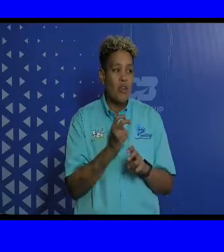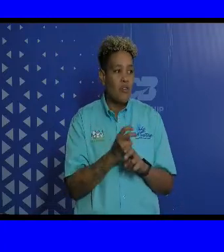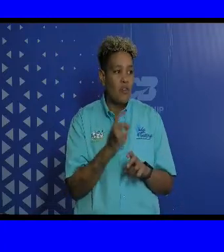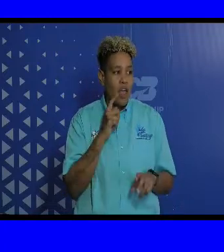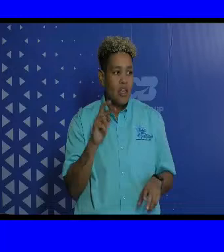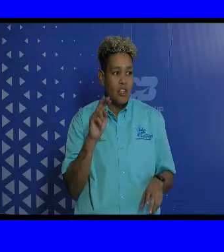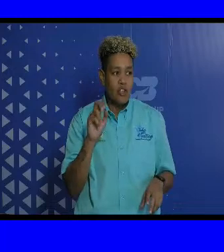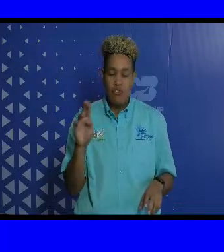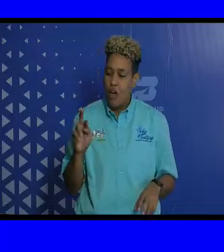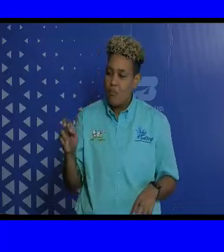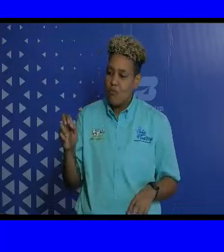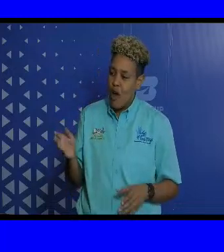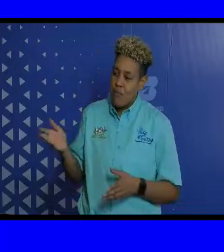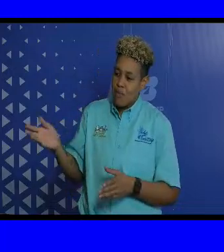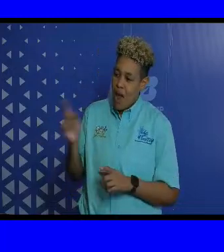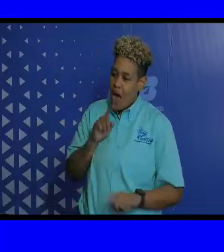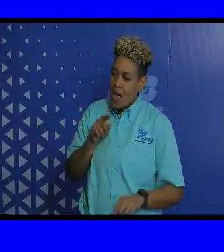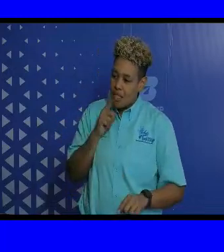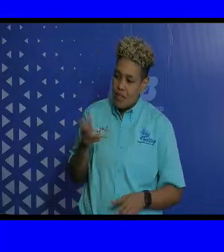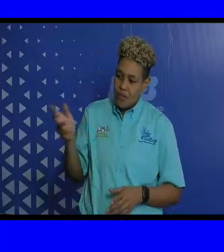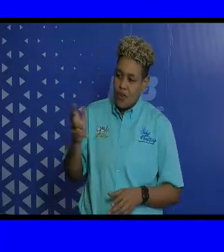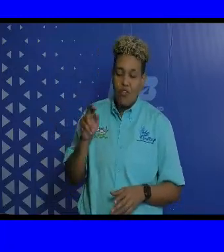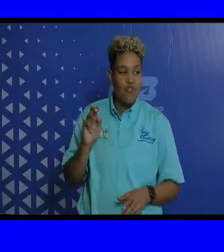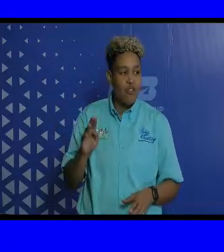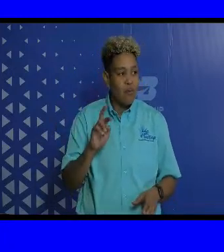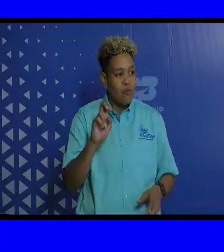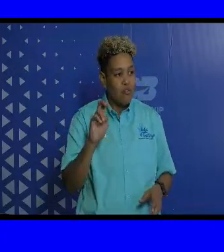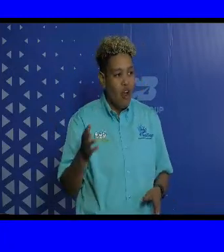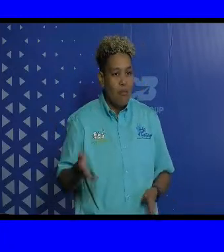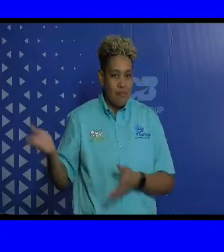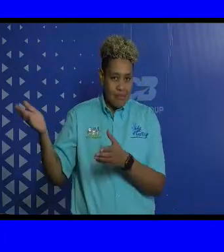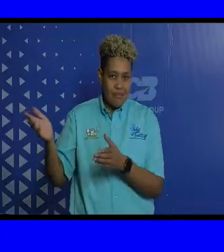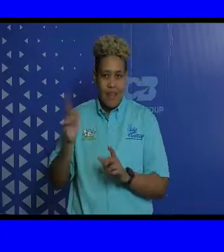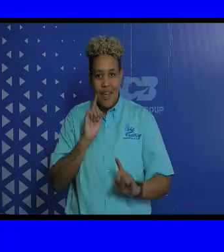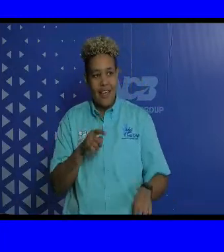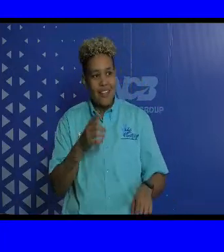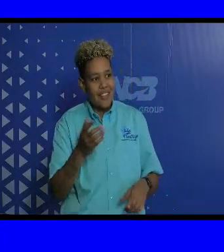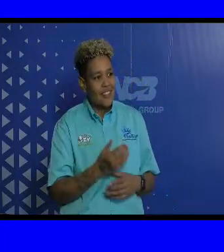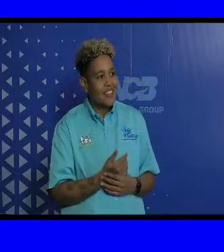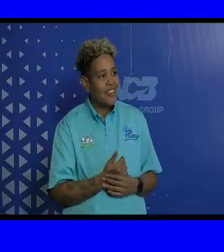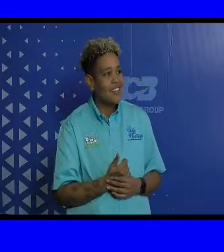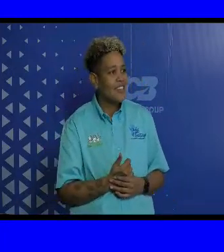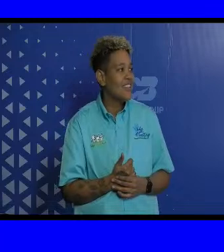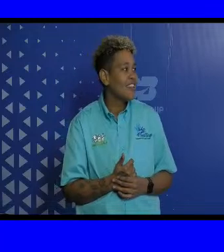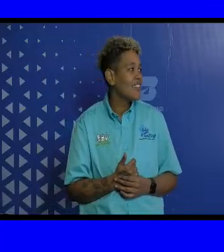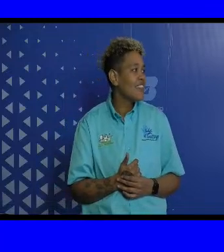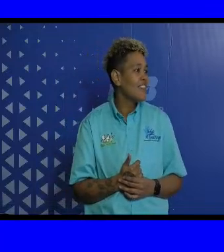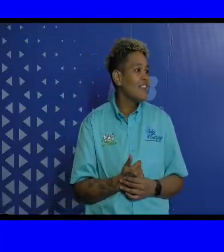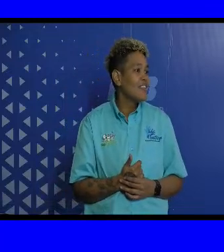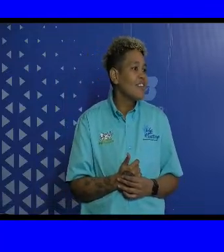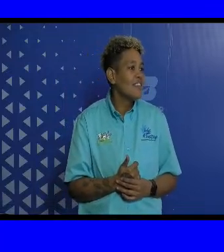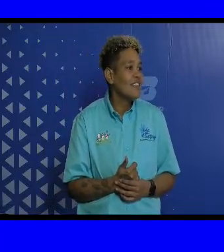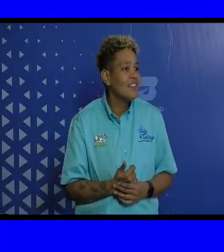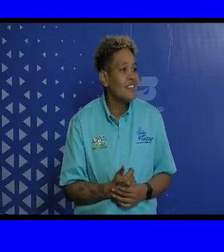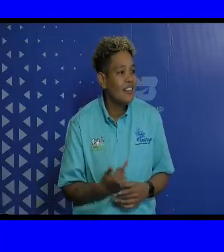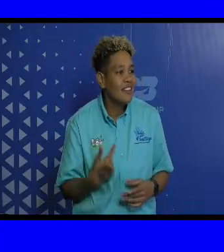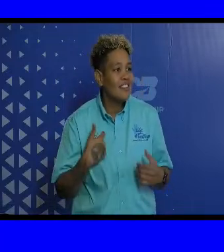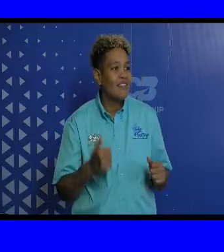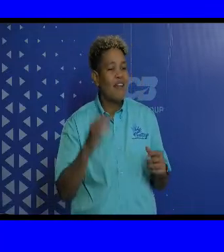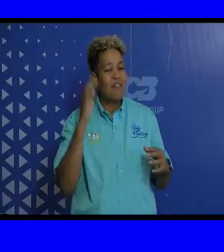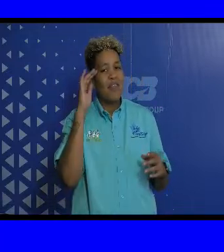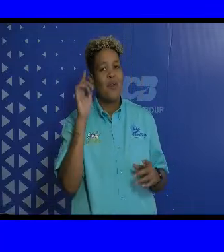help me. You take this one, Rob. So, Rob, take this one. So I'm trying to think of the